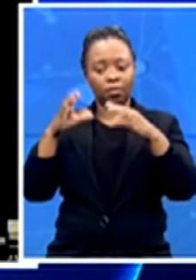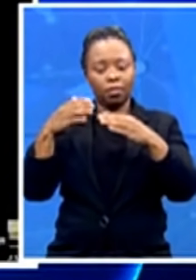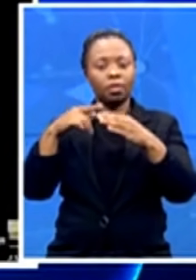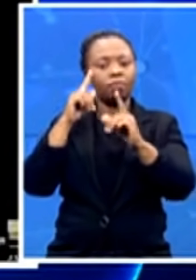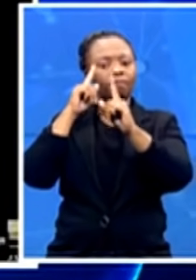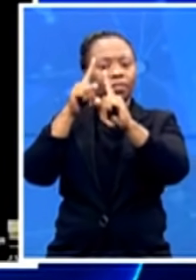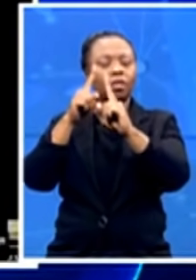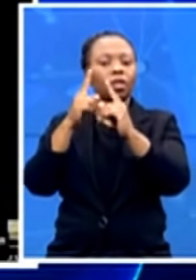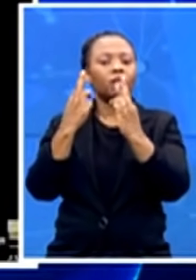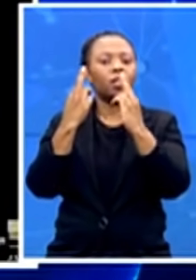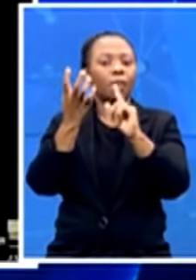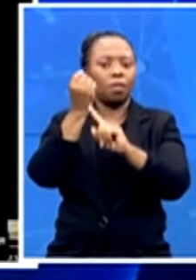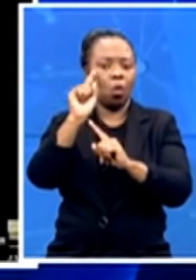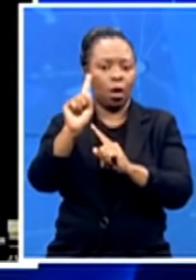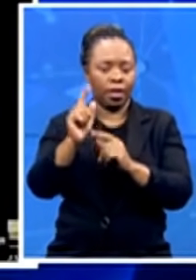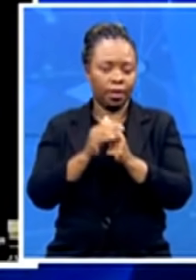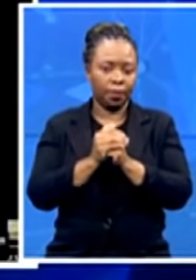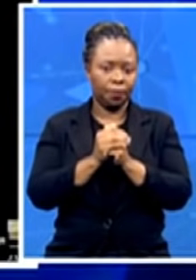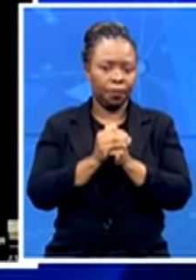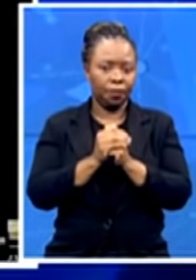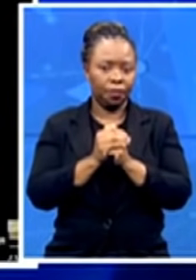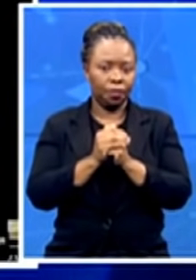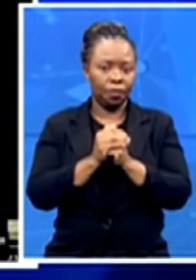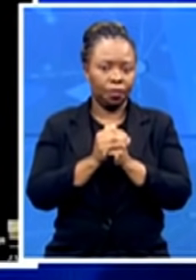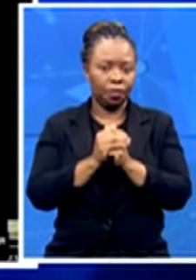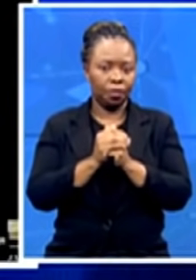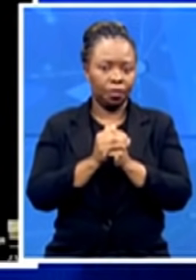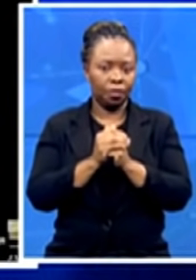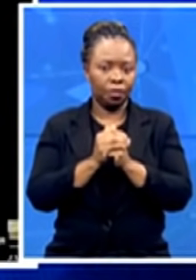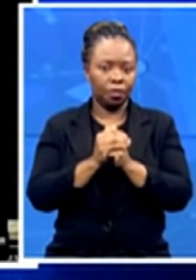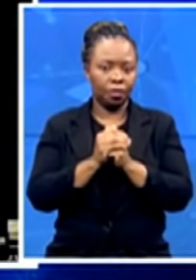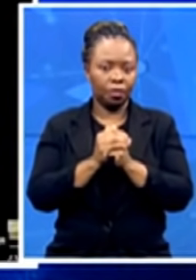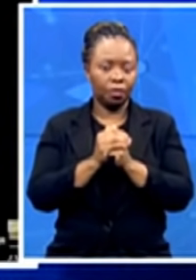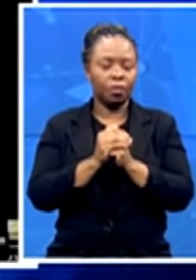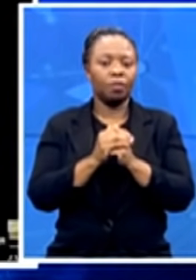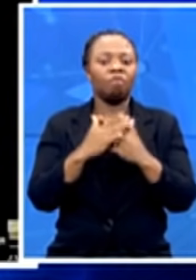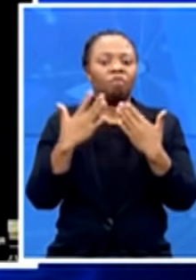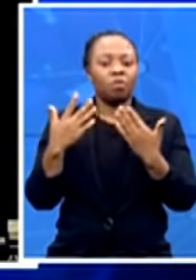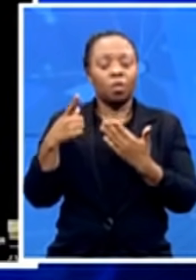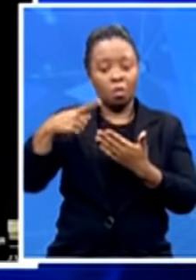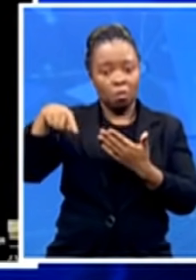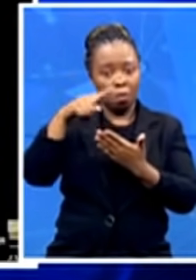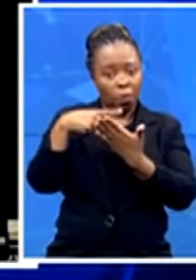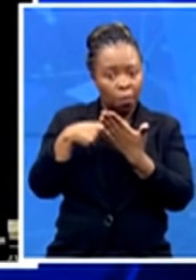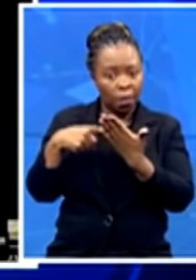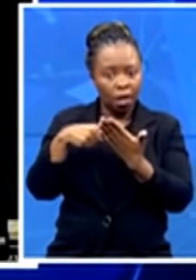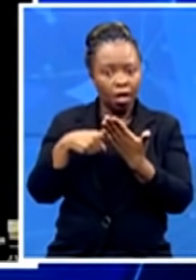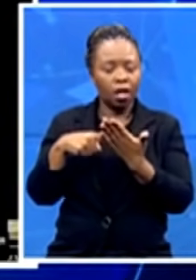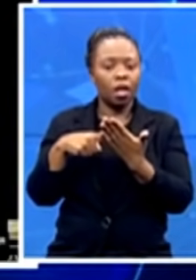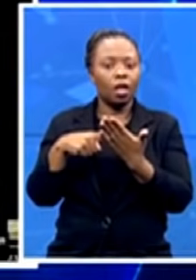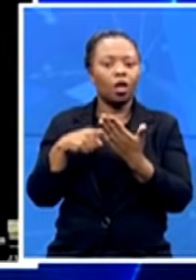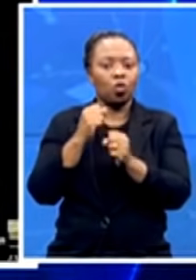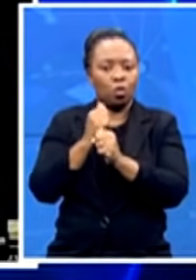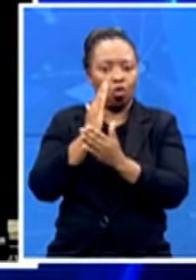consensus that it was time for more decisive action to eradicate the scourge of corruption. And that